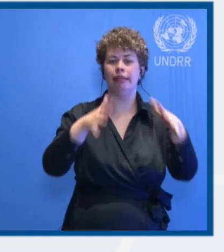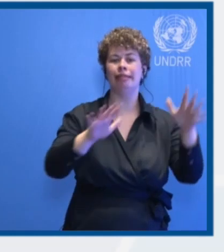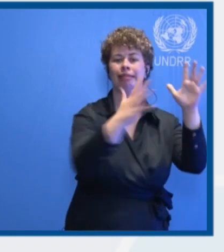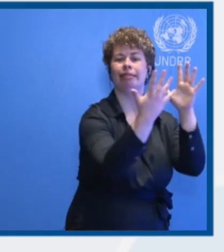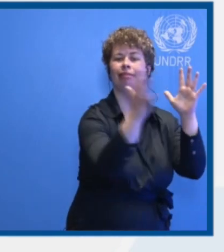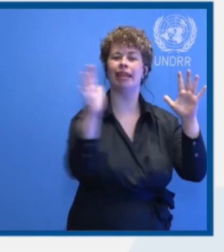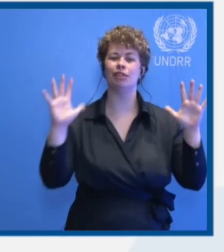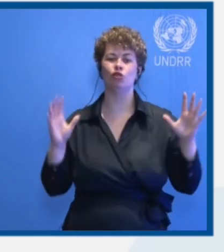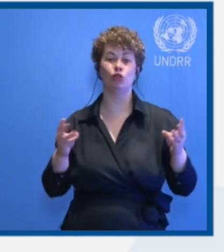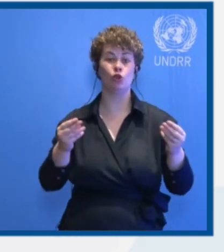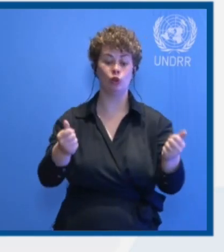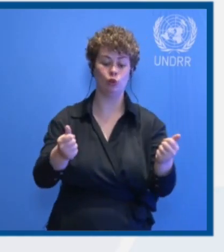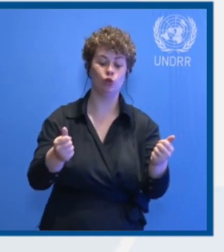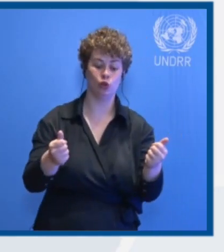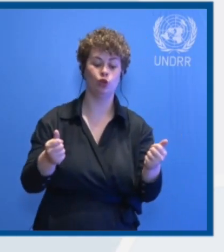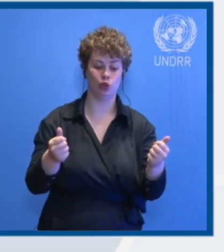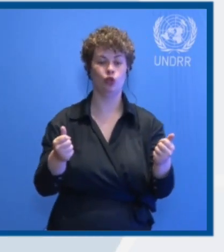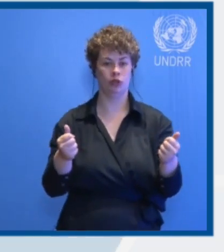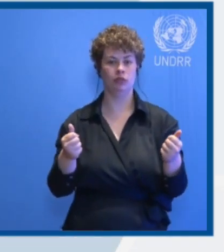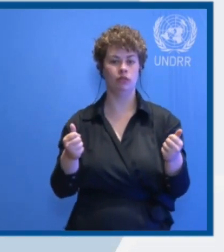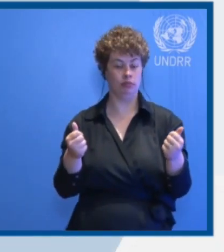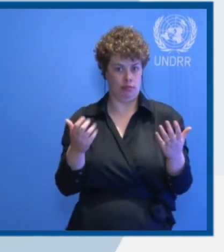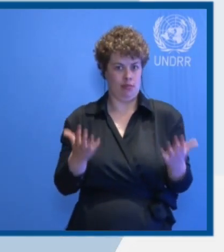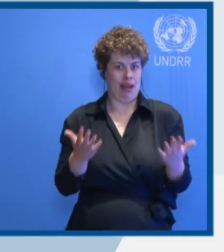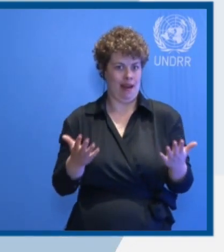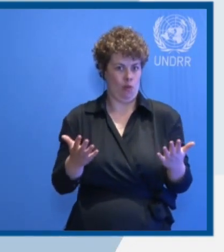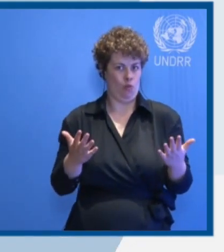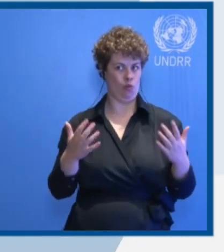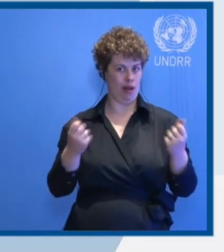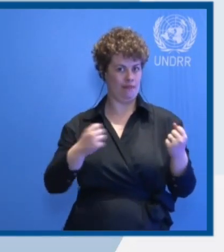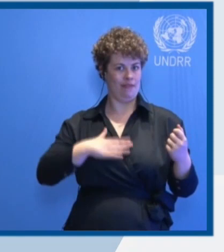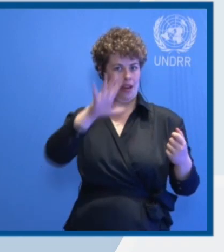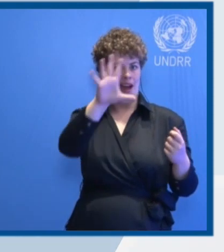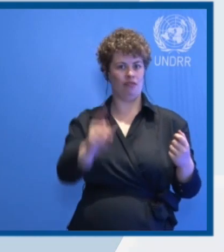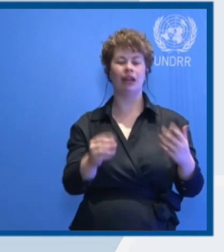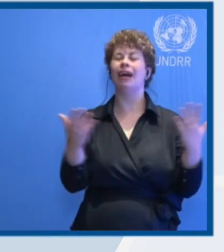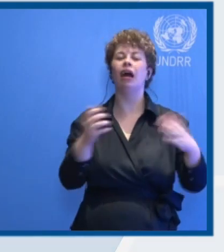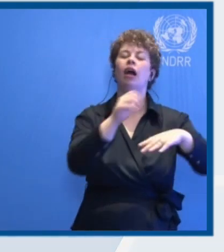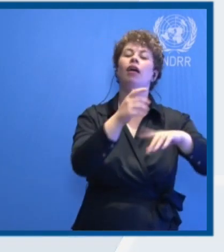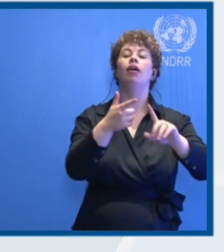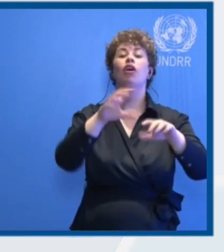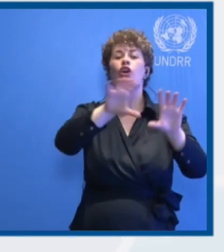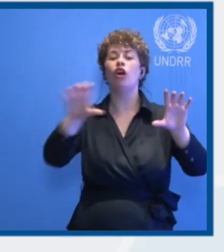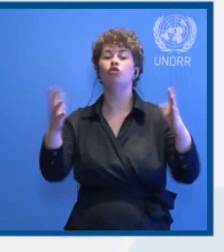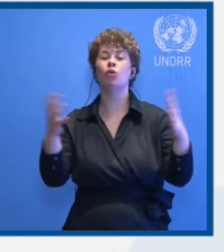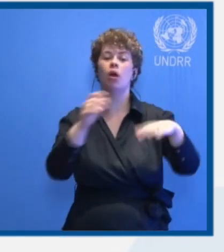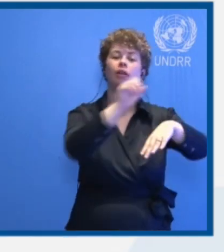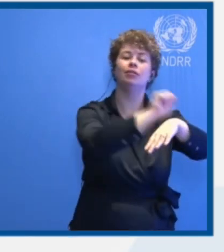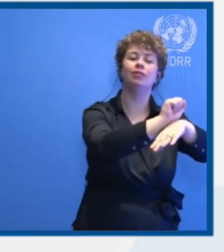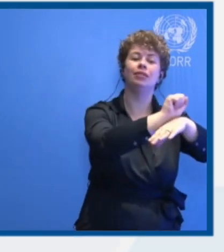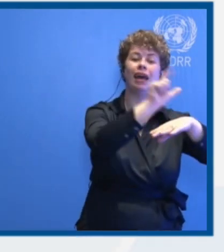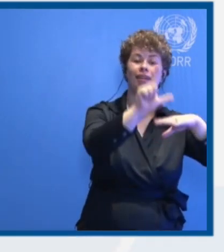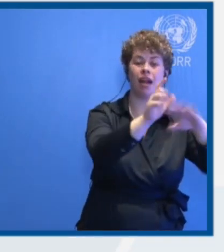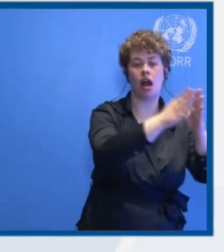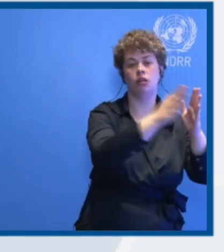solution, the biggest nature mosaic that is currently being built from Senegal to Djibouti, a band of